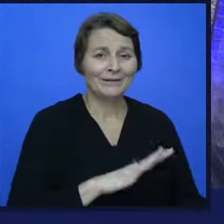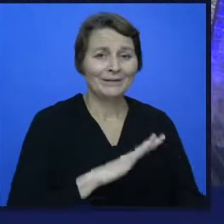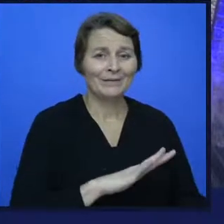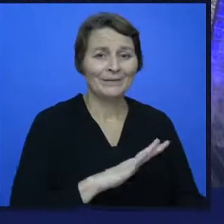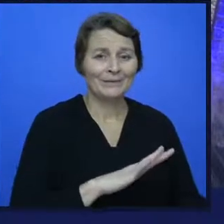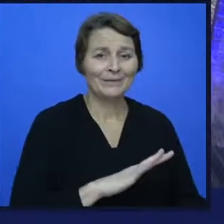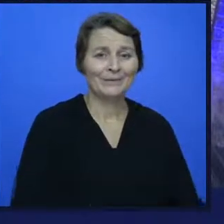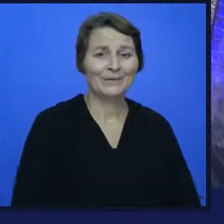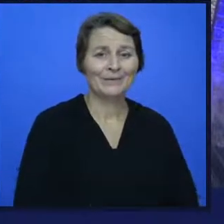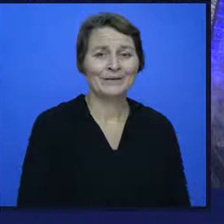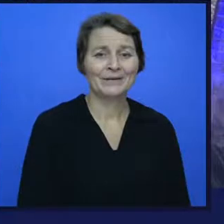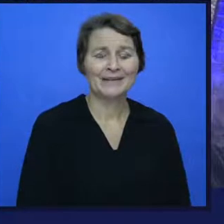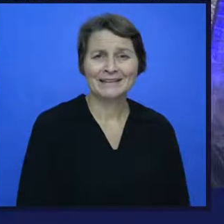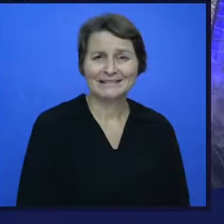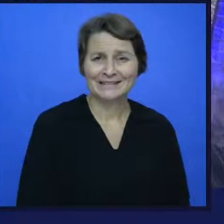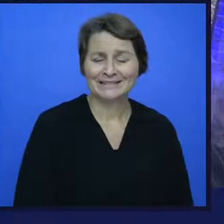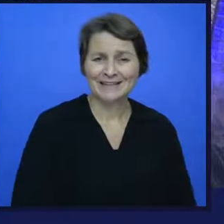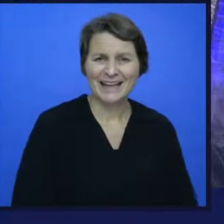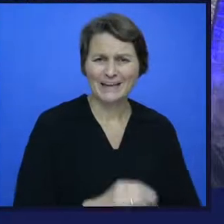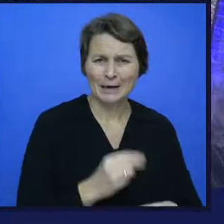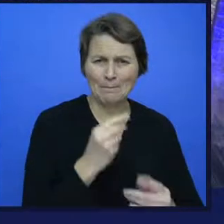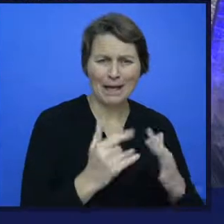in 30 minutes. That's amazing.